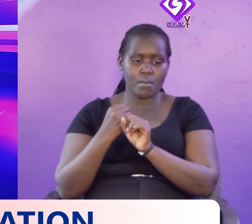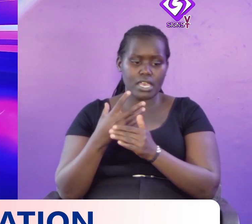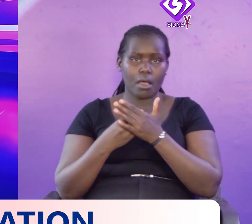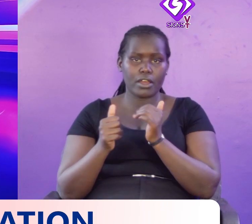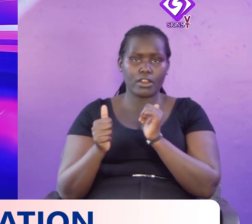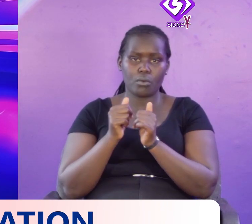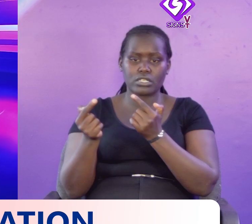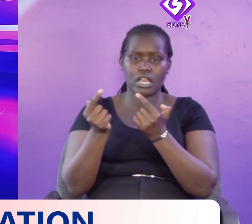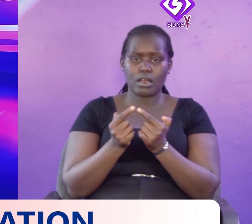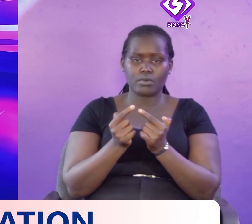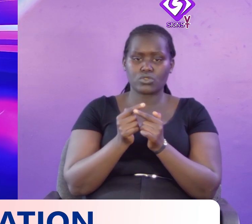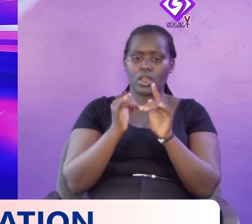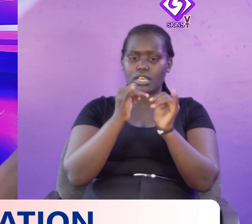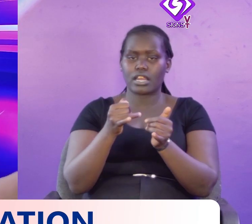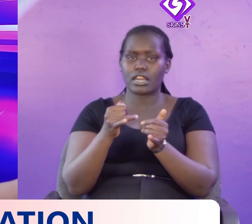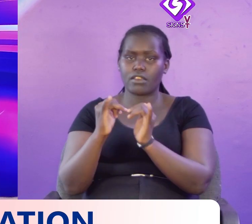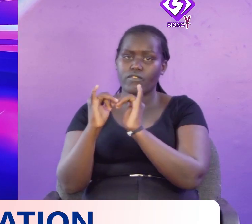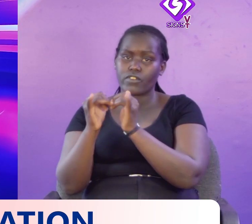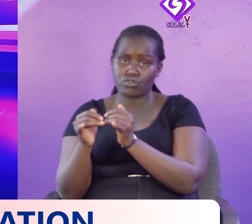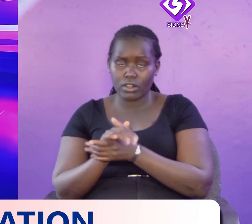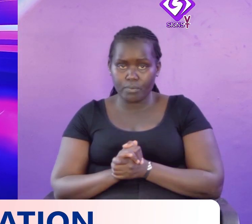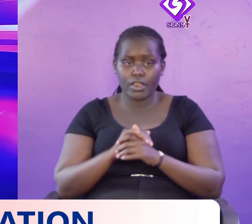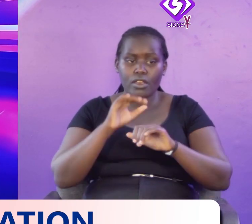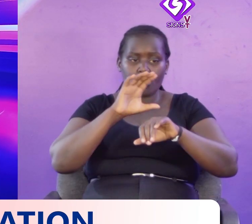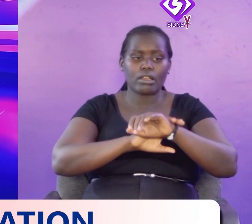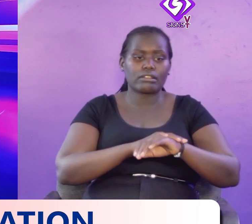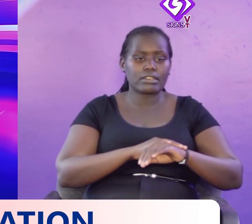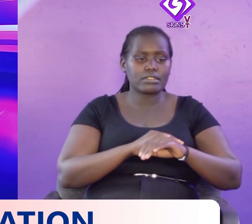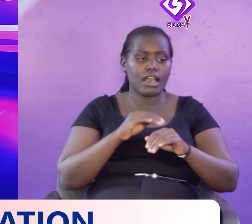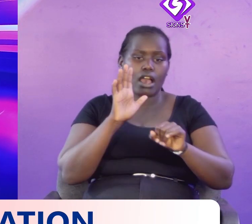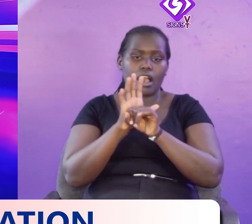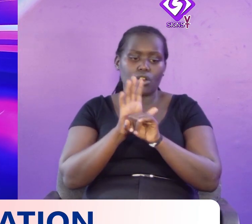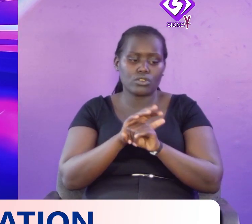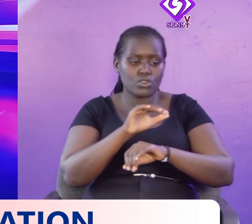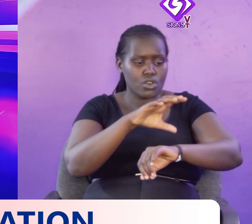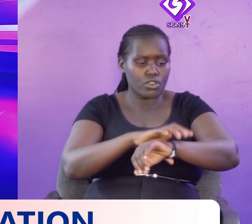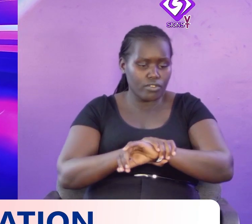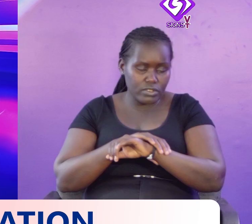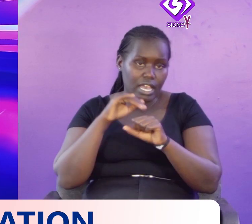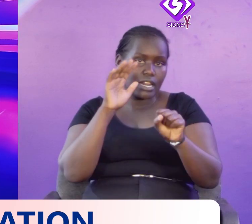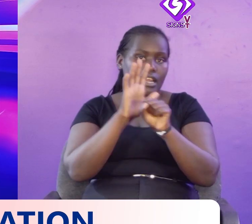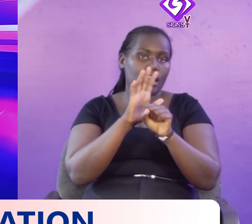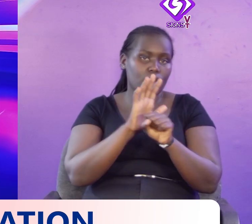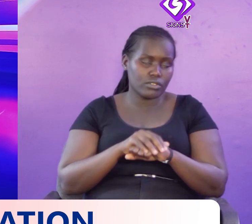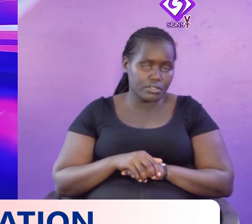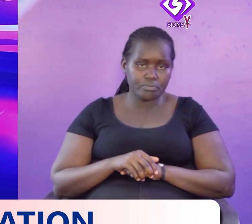to you as an individual. Sounds like selling a birthright. Excess. Yes. Umechukua excess, Mr. Jonah. Right. As the